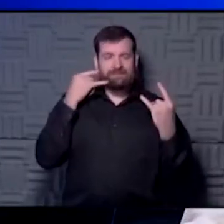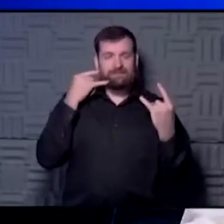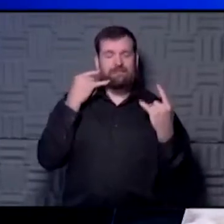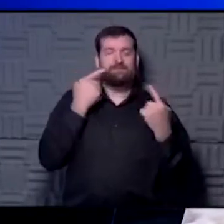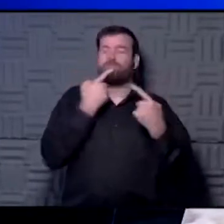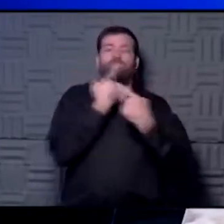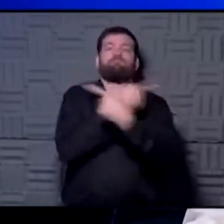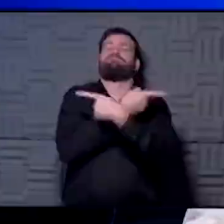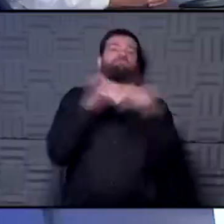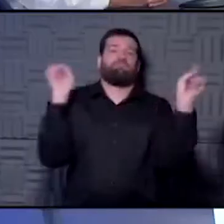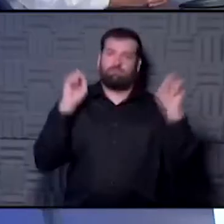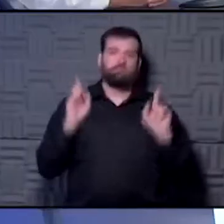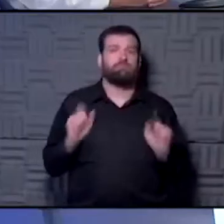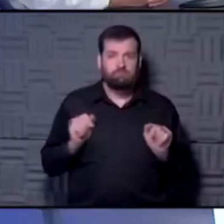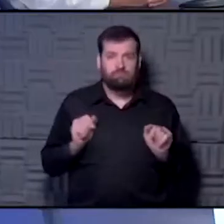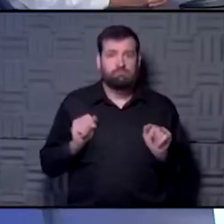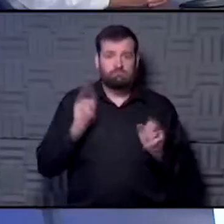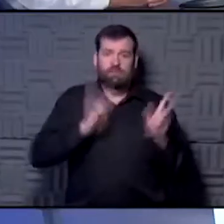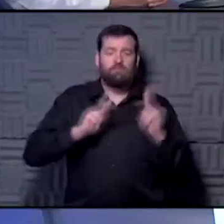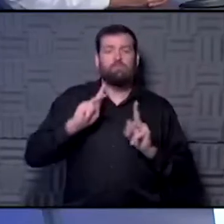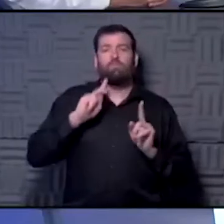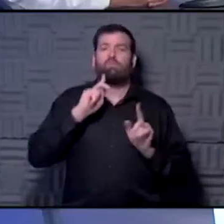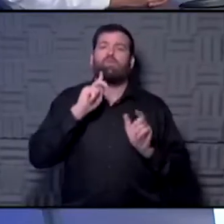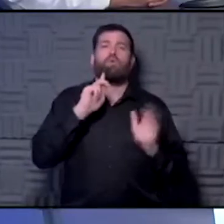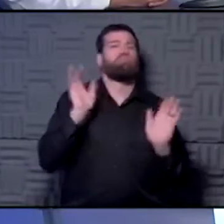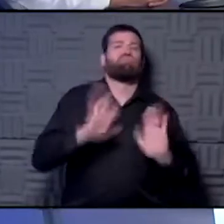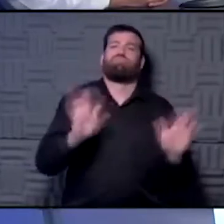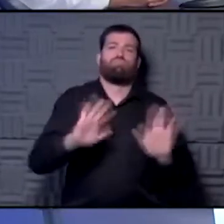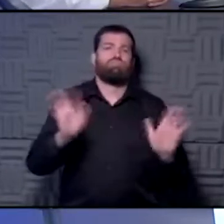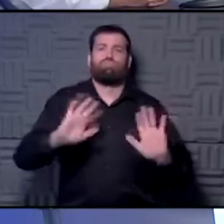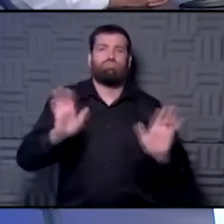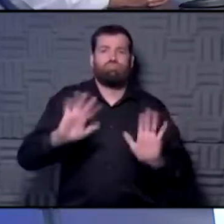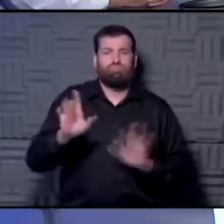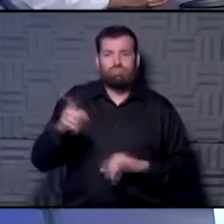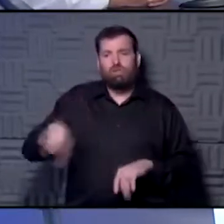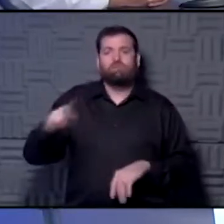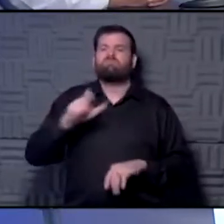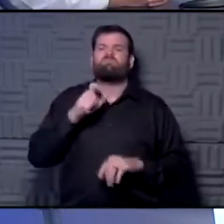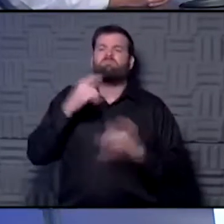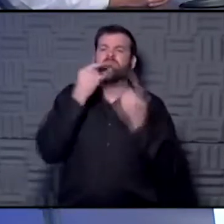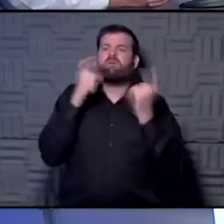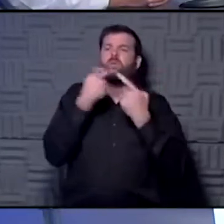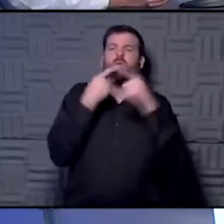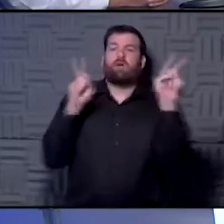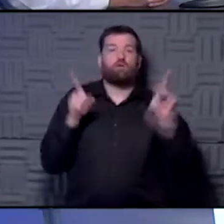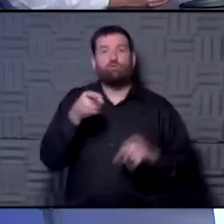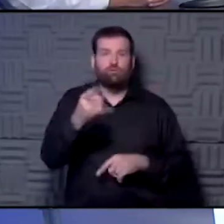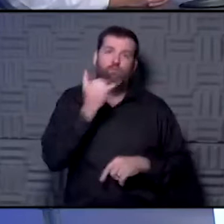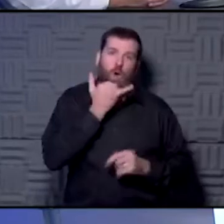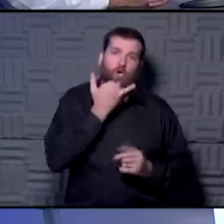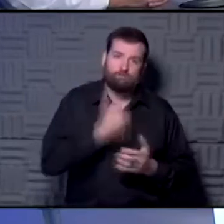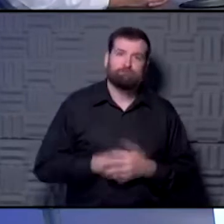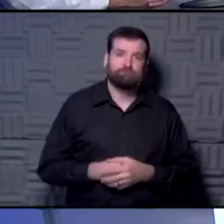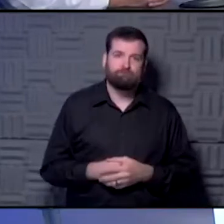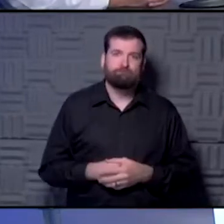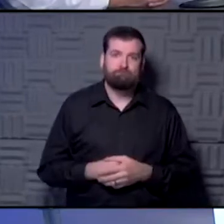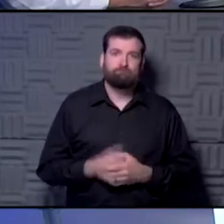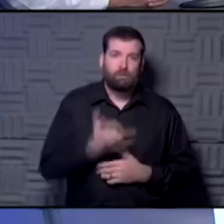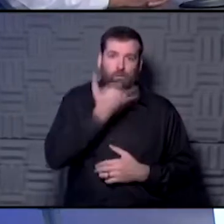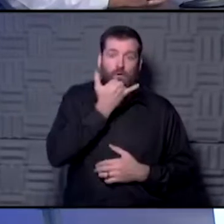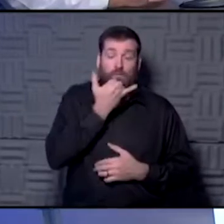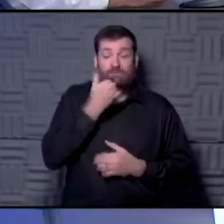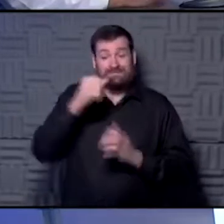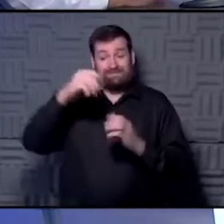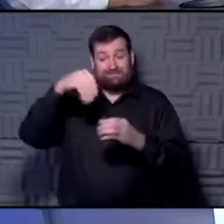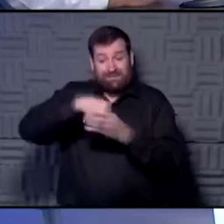the difference. Mm-hmm. And people who don't believe that mask wearing help are just wrong. You're just wrong. We know it in the operating